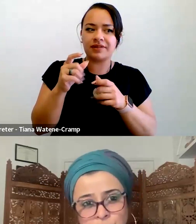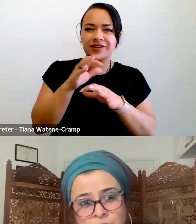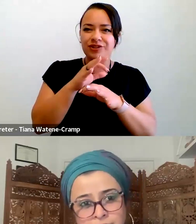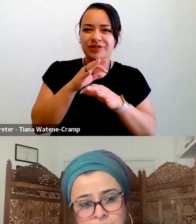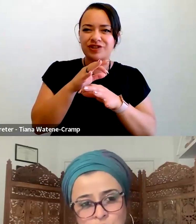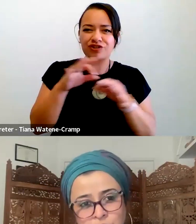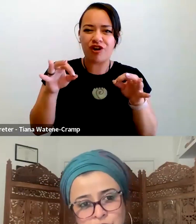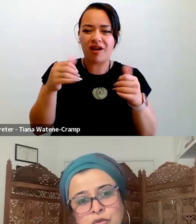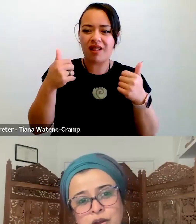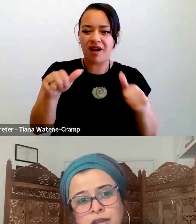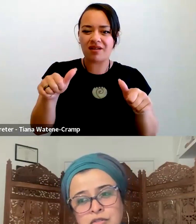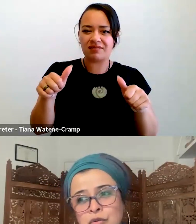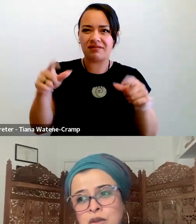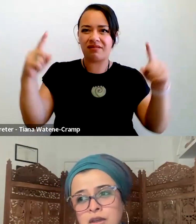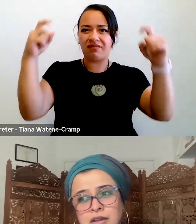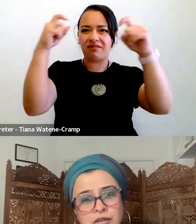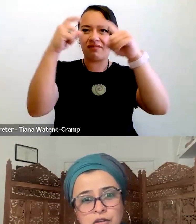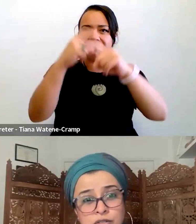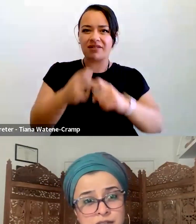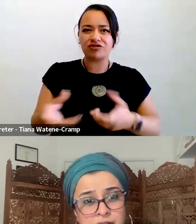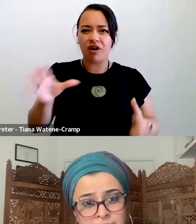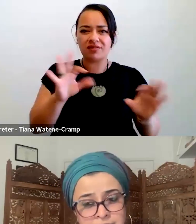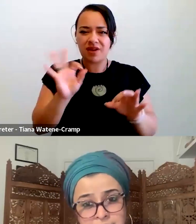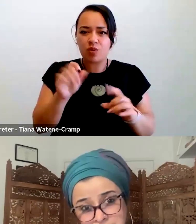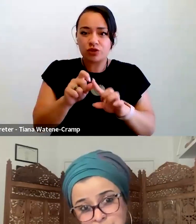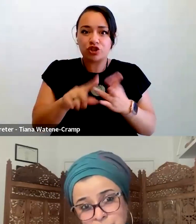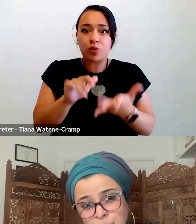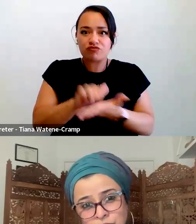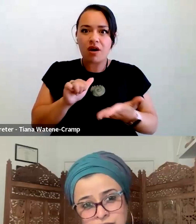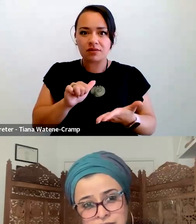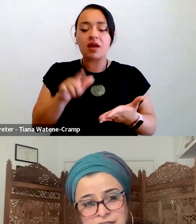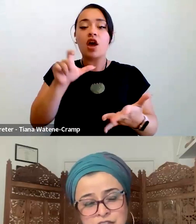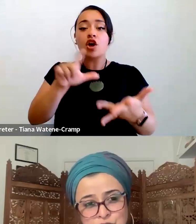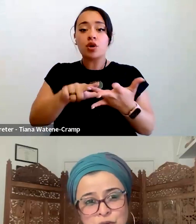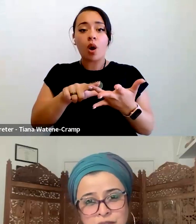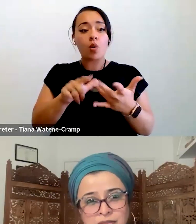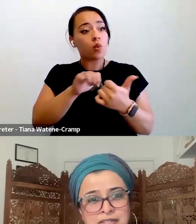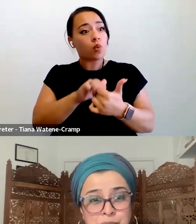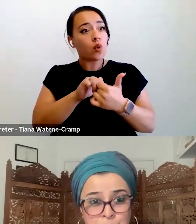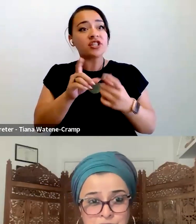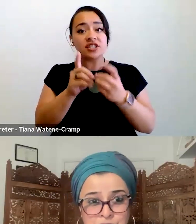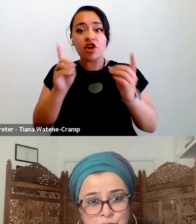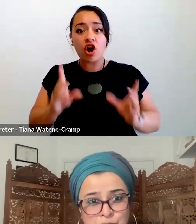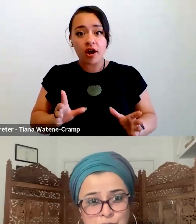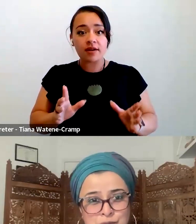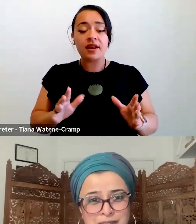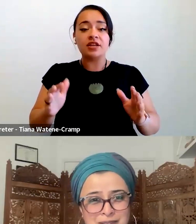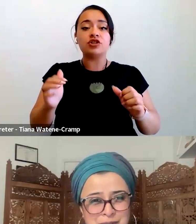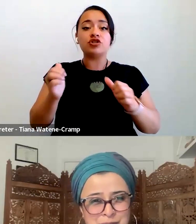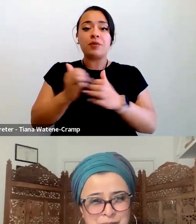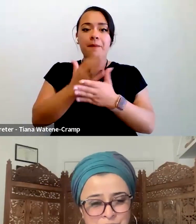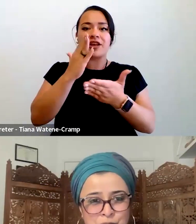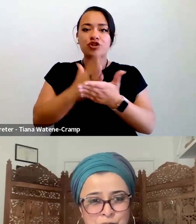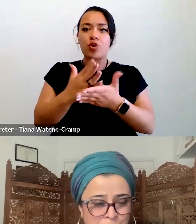get it right, that you get the tone right. Yeah. So co-design is simply what this is. It's ensuring that that's built into what you